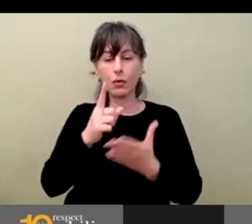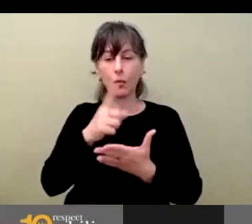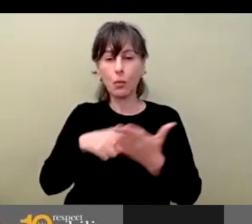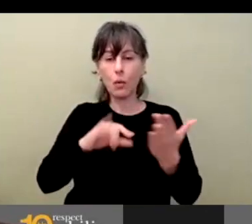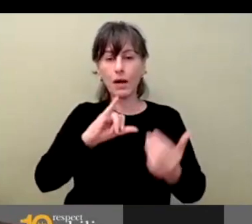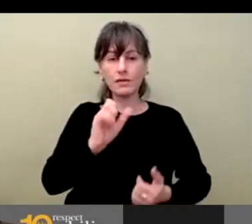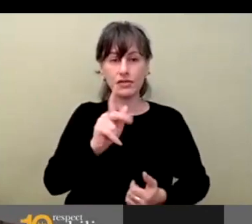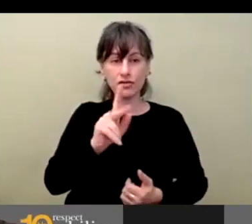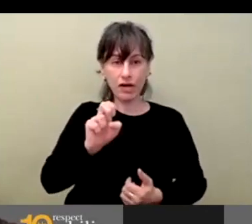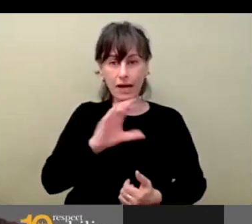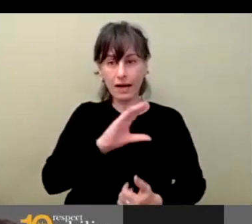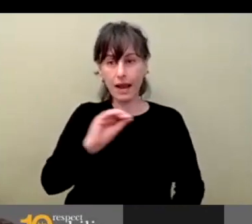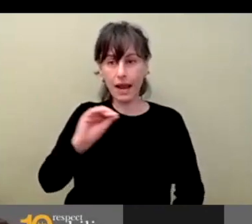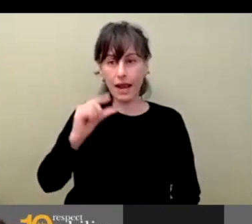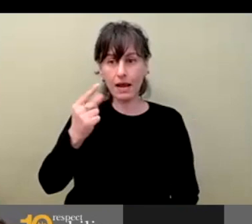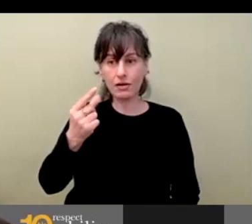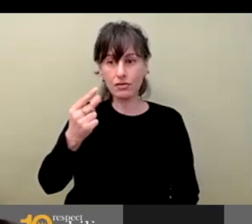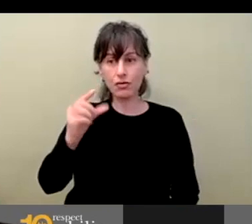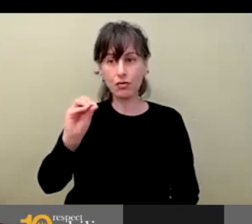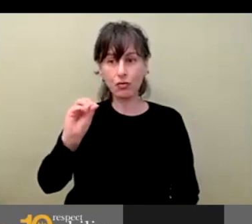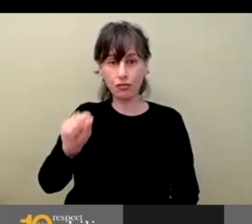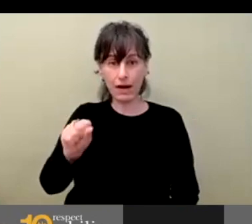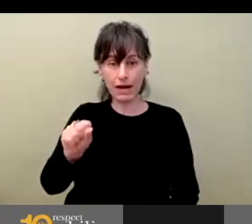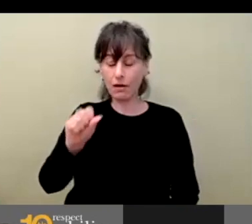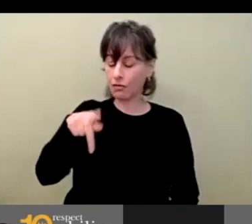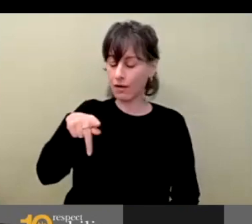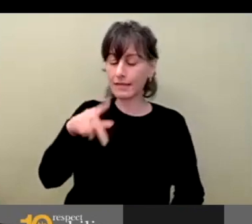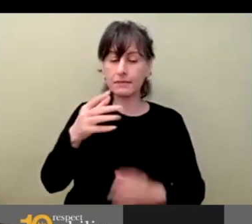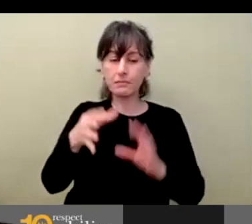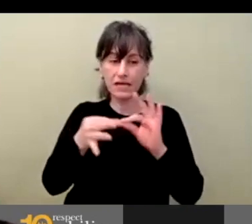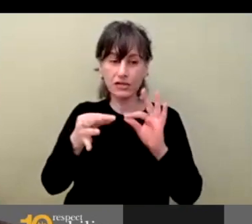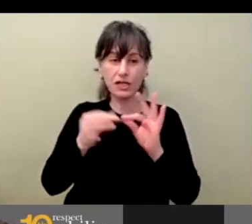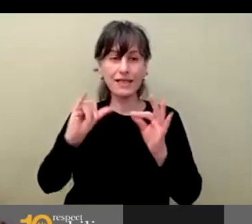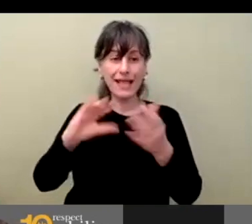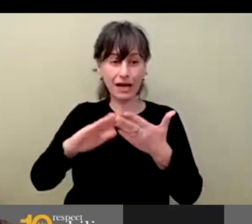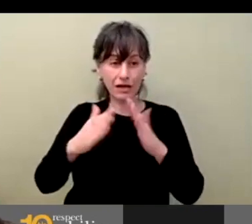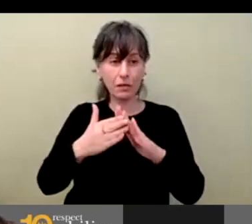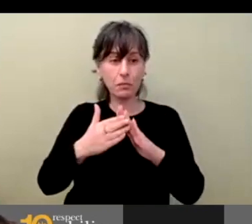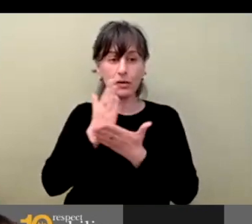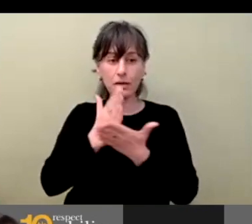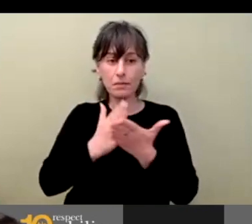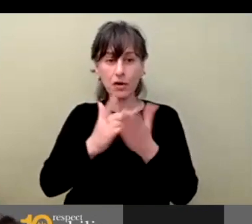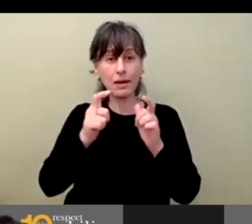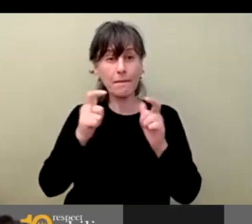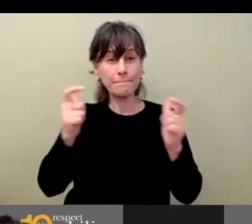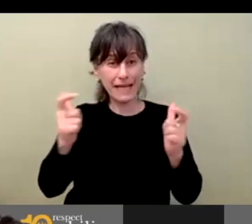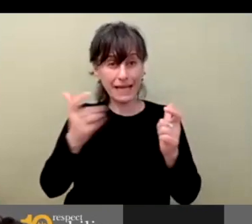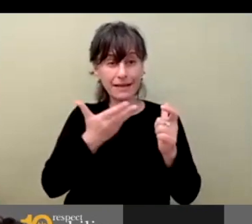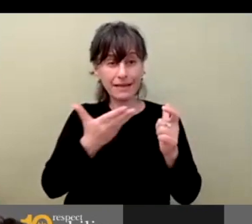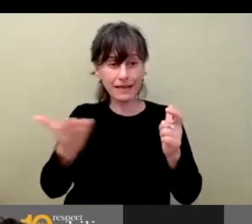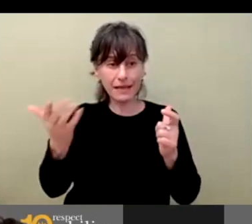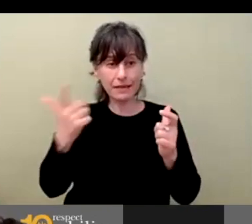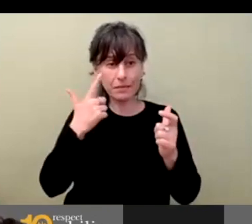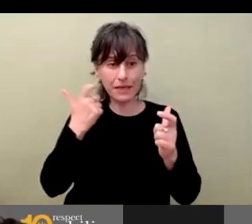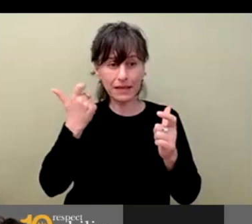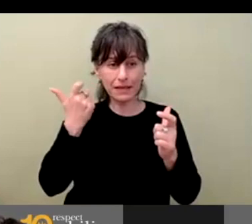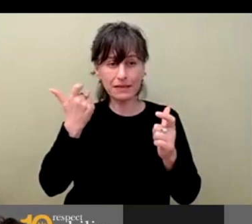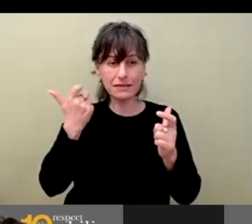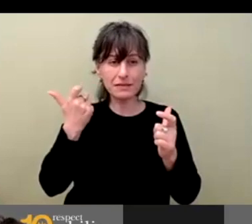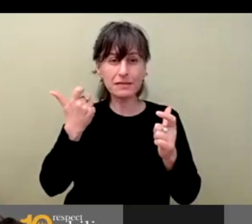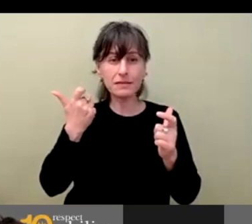Grace already pointed out, I do believe the community aspect is such a big thing, because